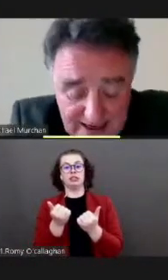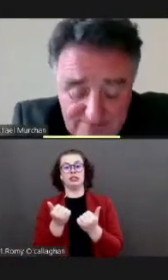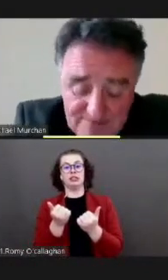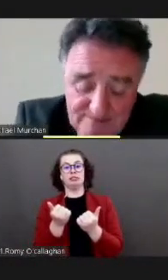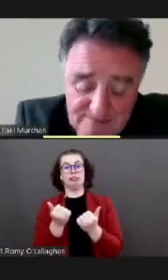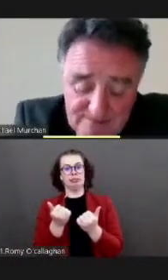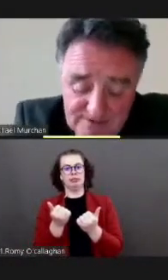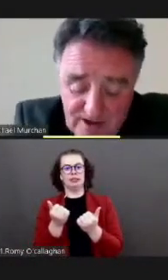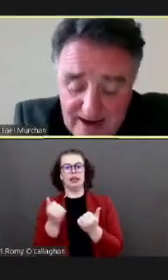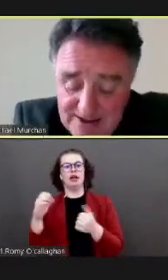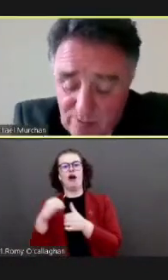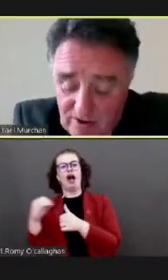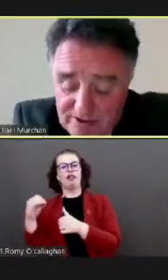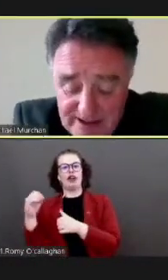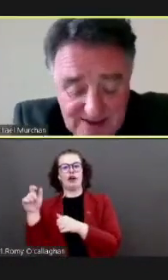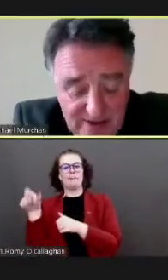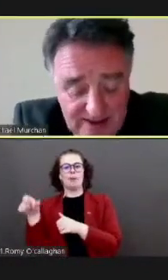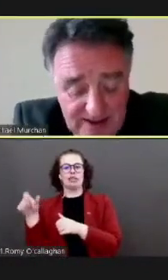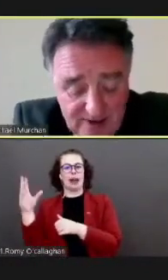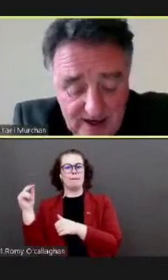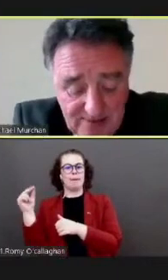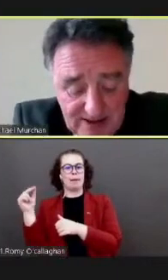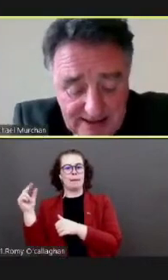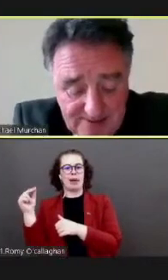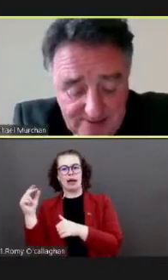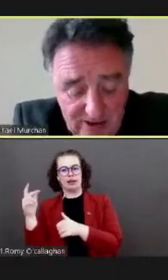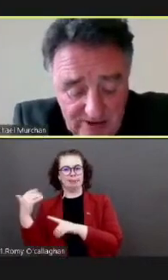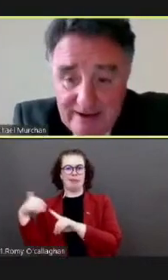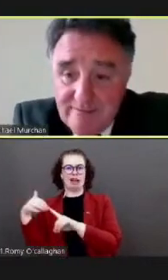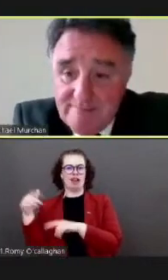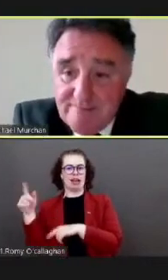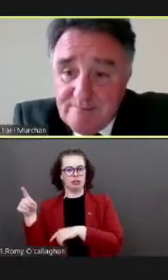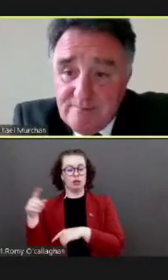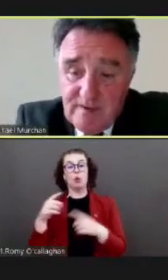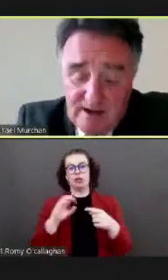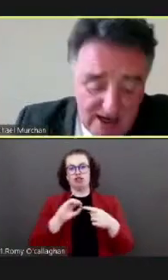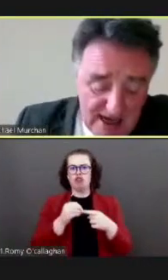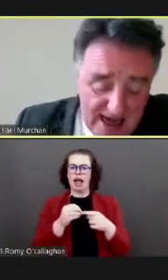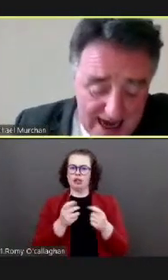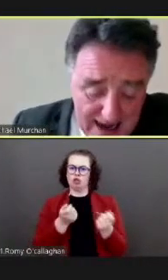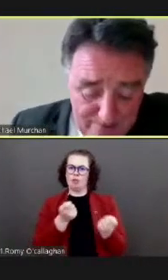to commence work as quickly as possible.